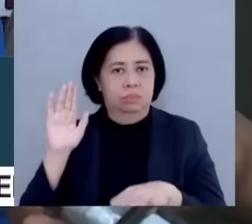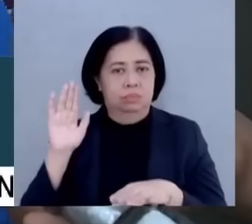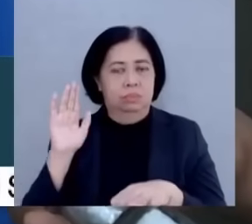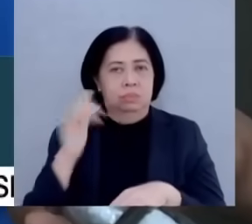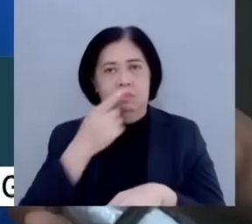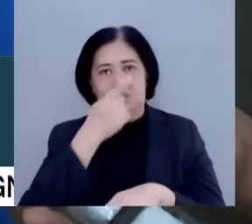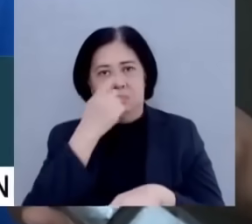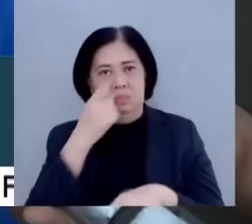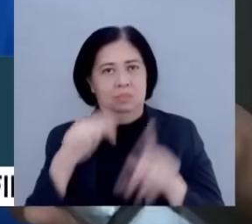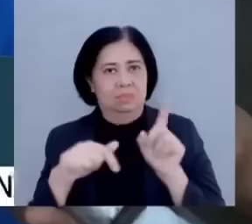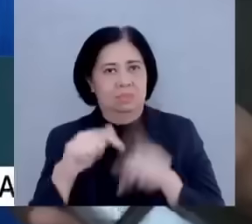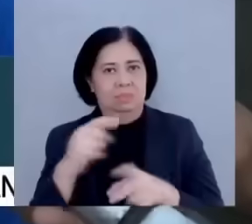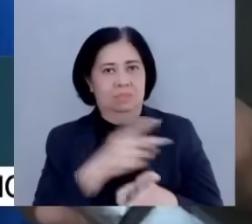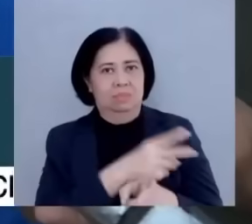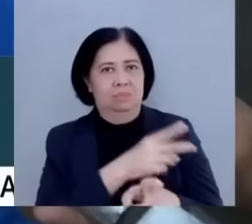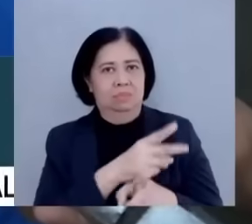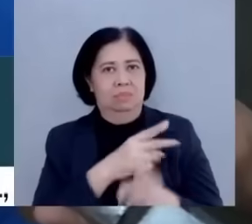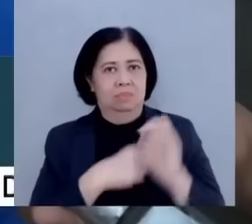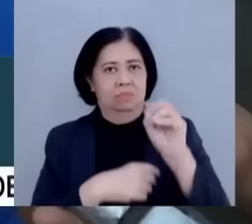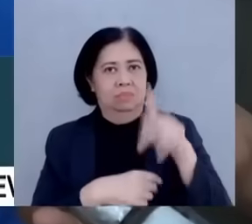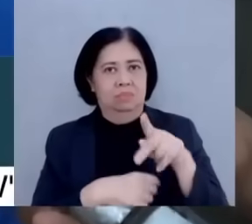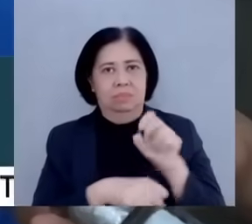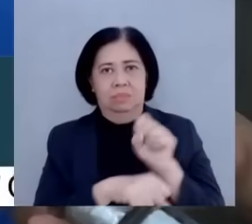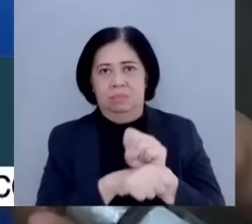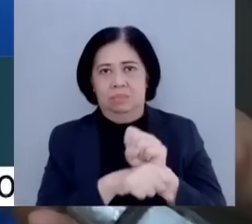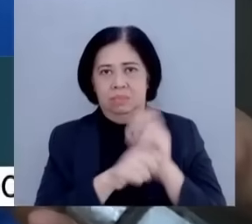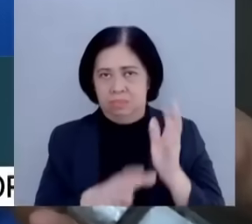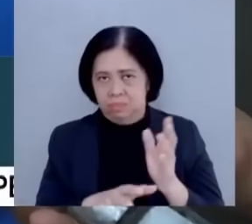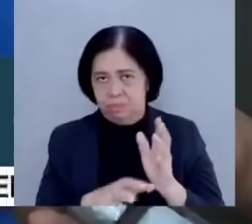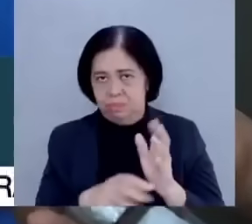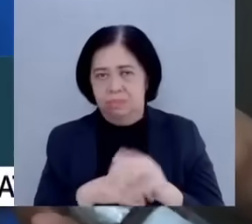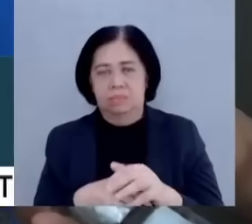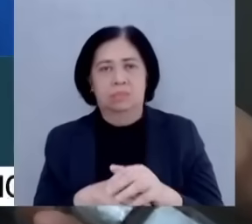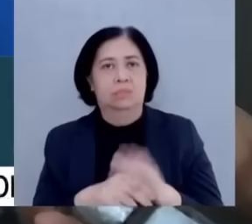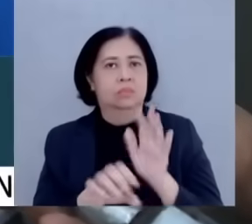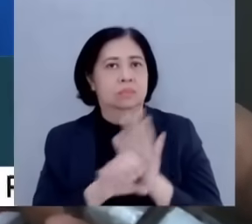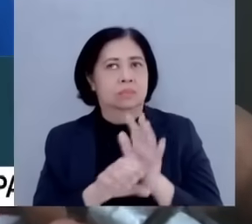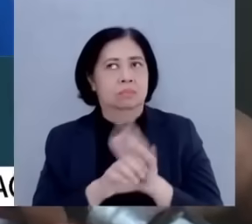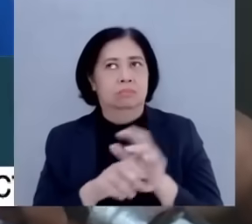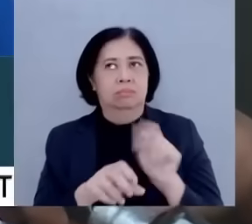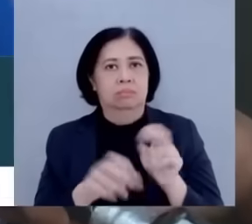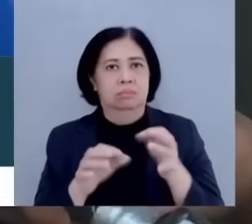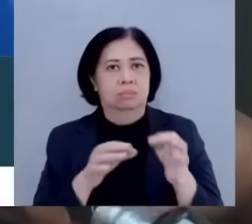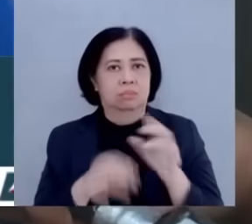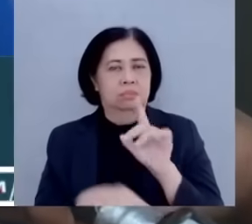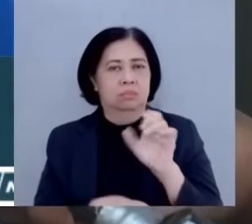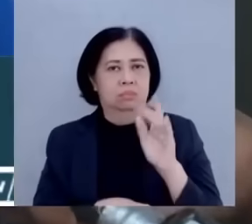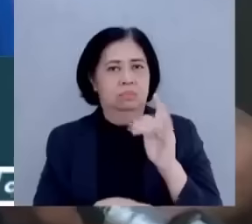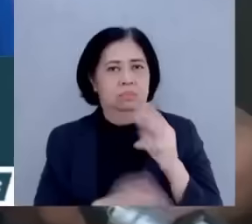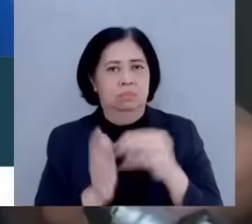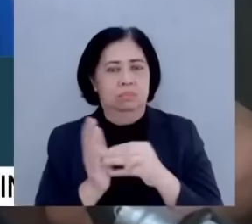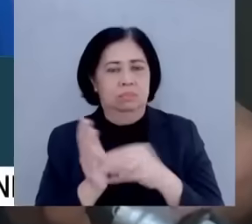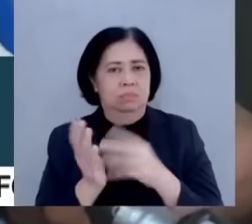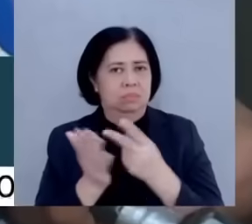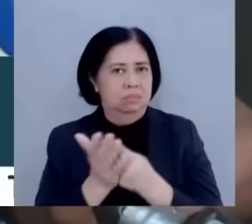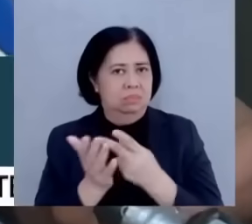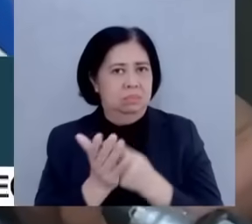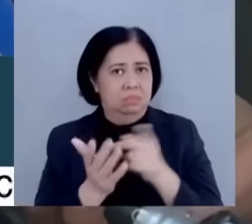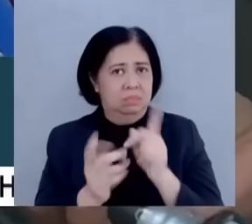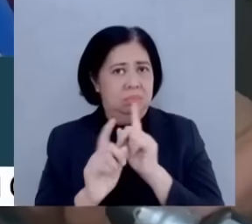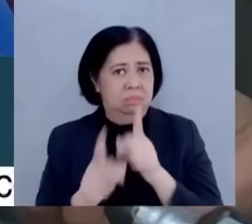I cannot take care of the OVP personnel. But for example, to explain how 125 million pesos